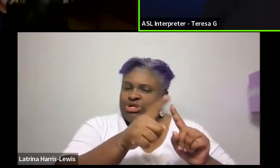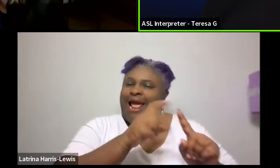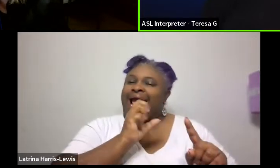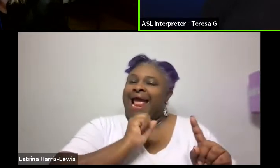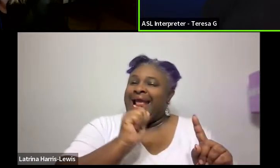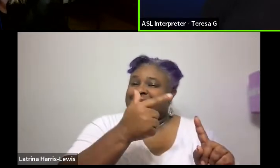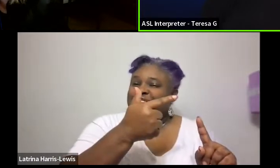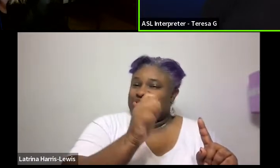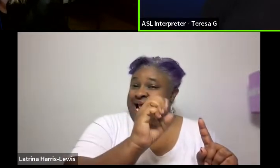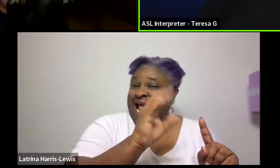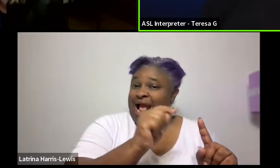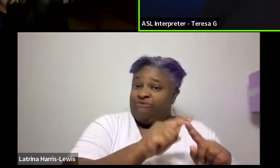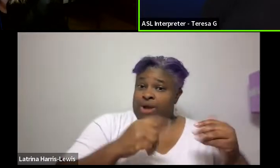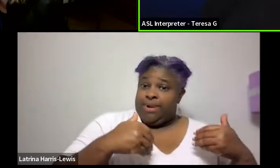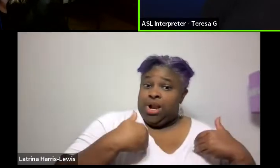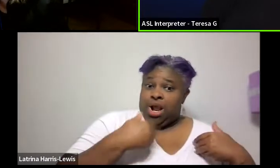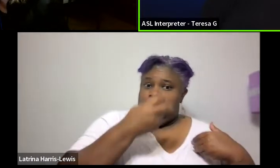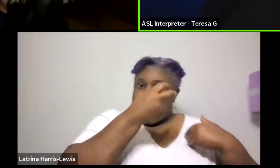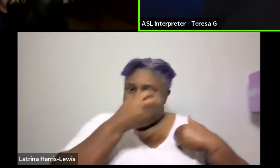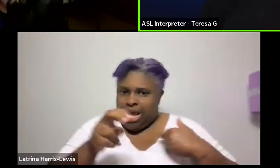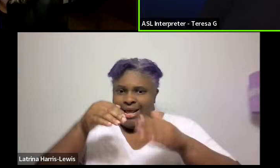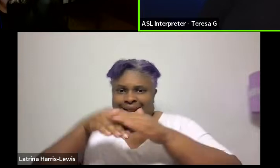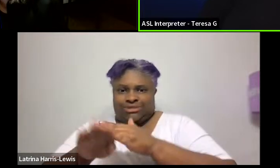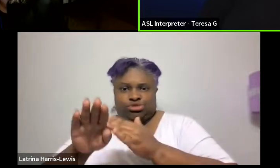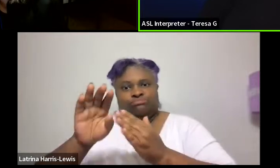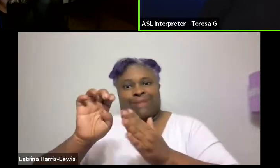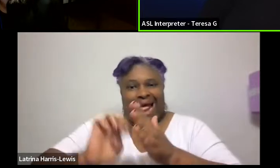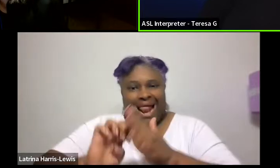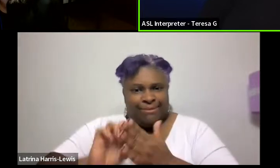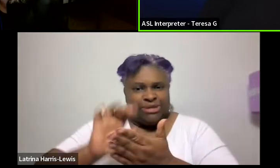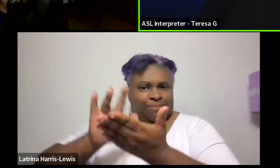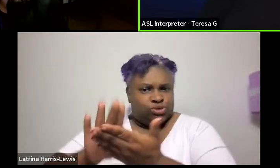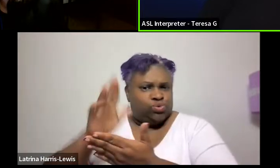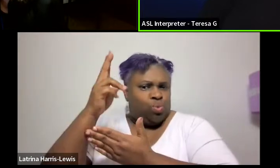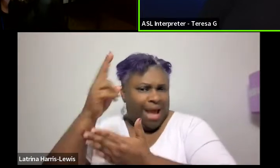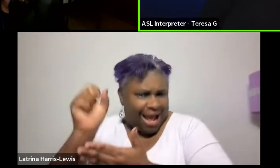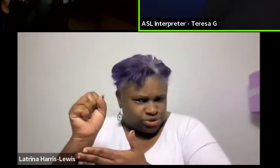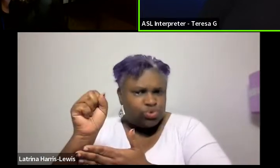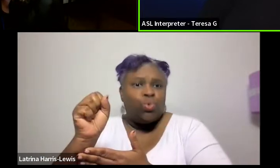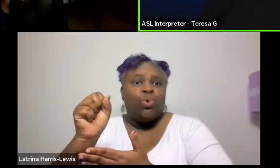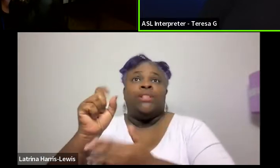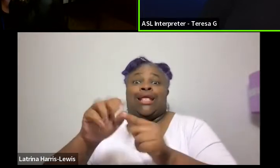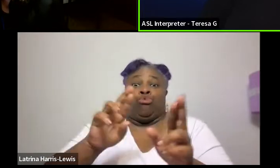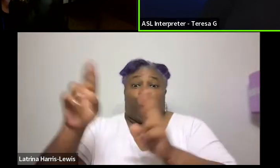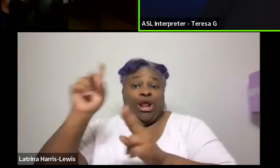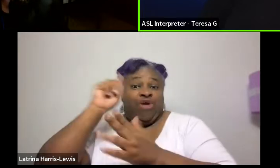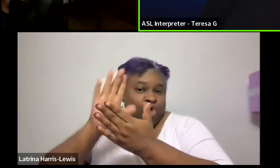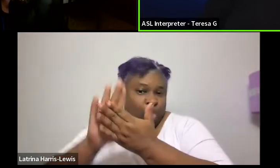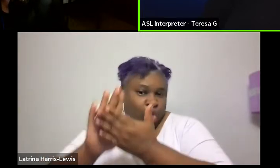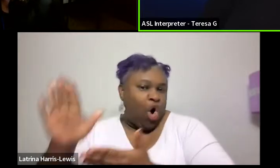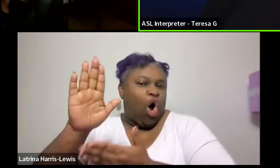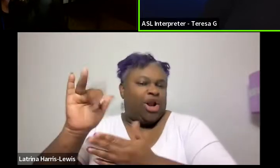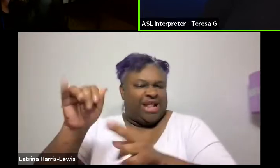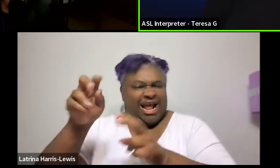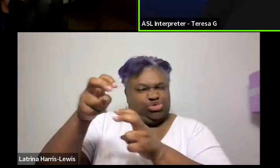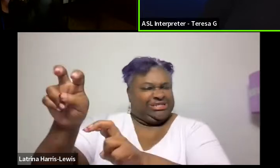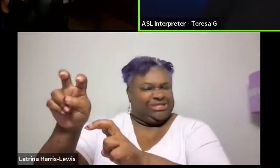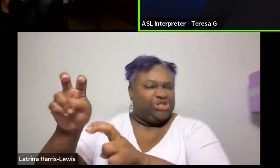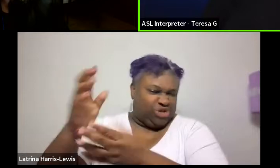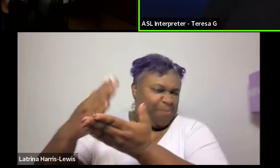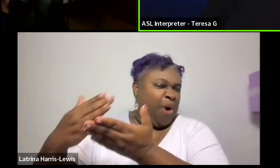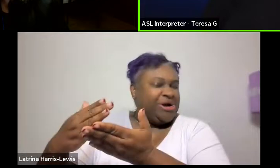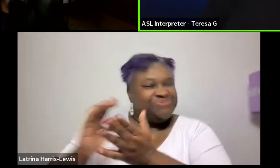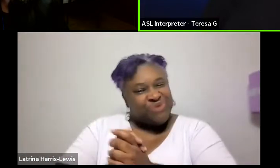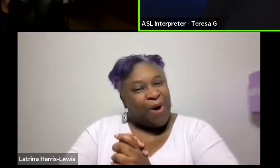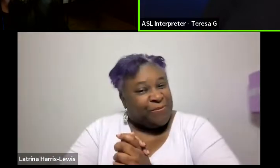From IDEA and that transition as they age out and move into elementary school and to high school, and